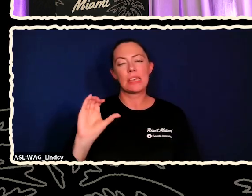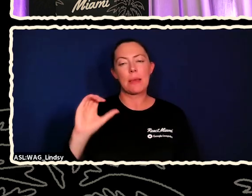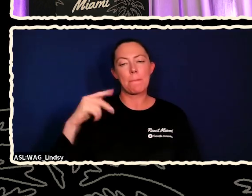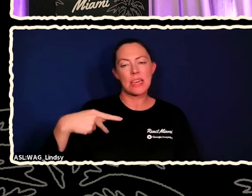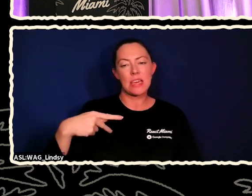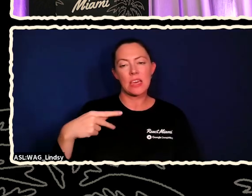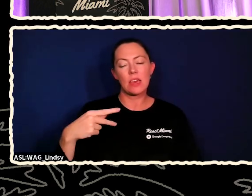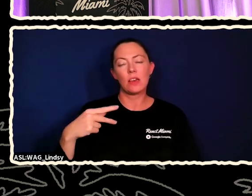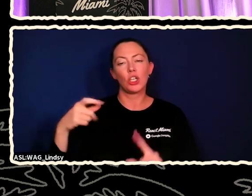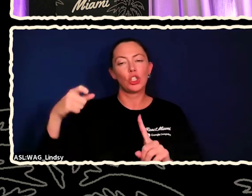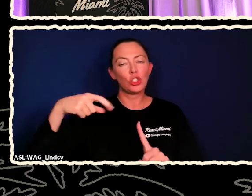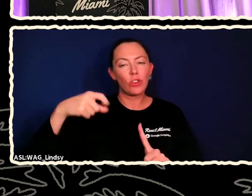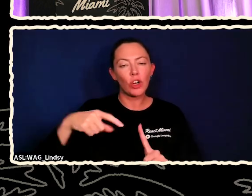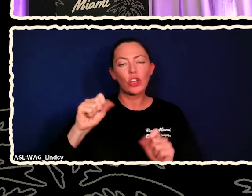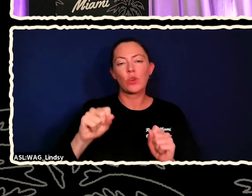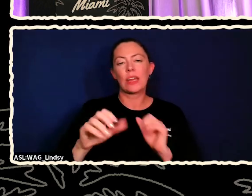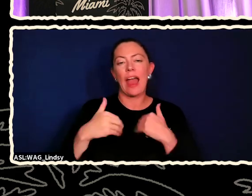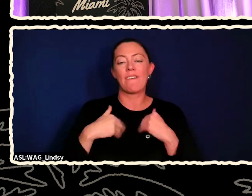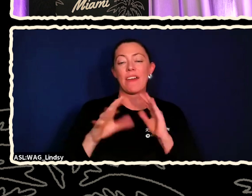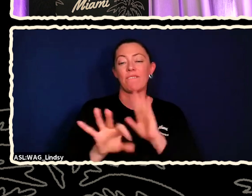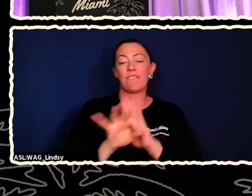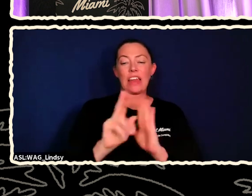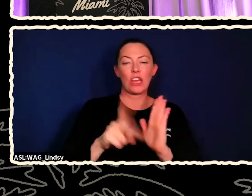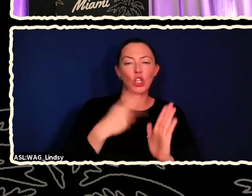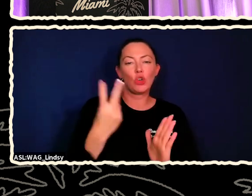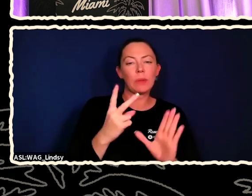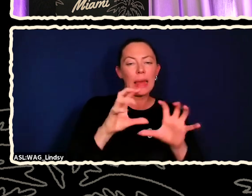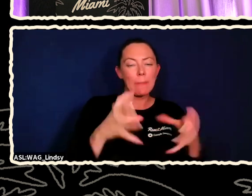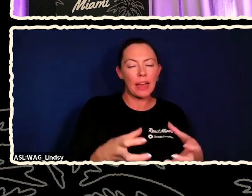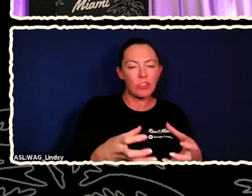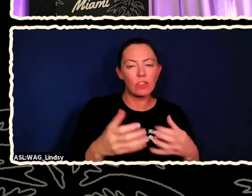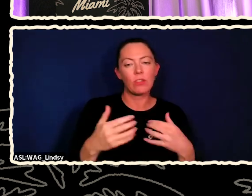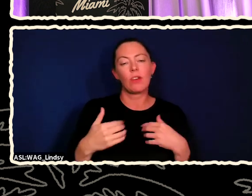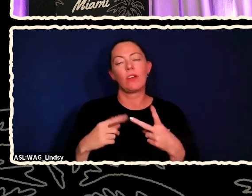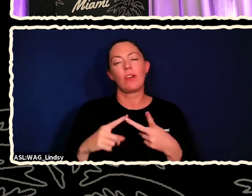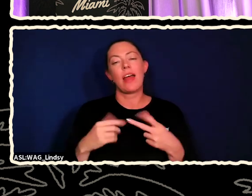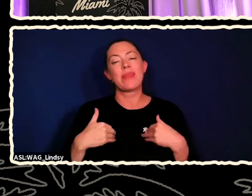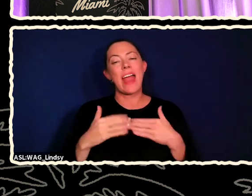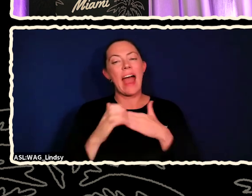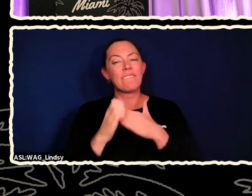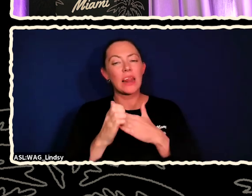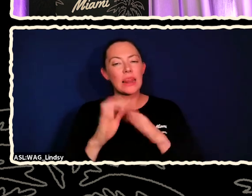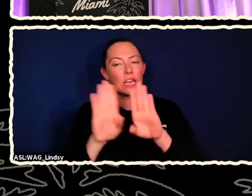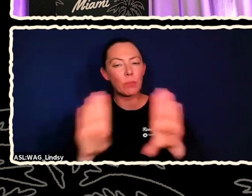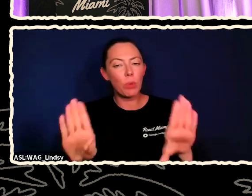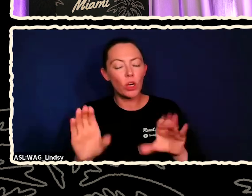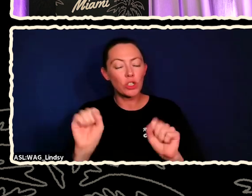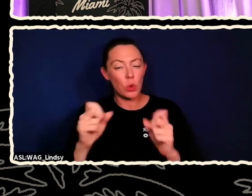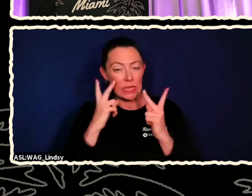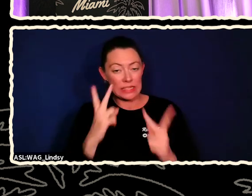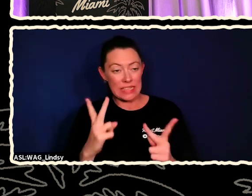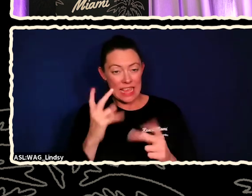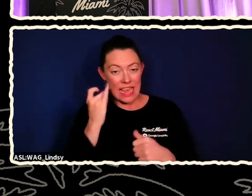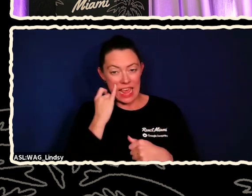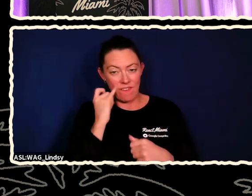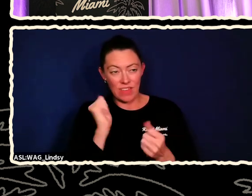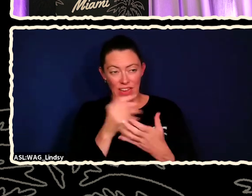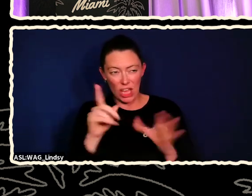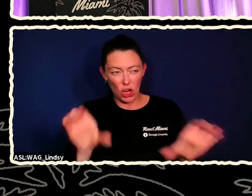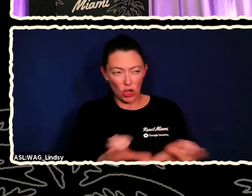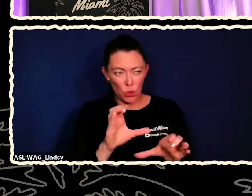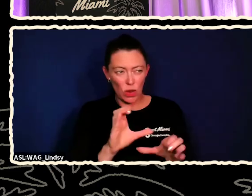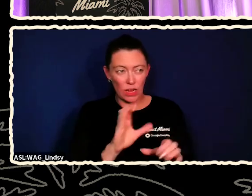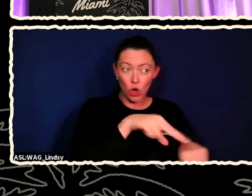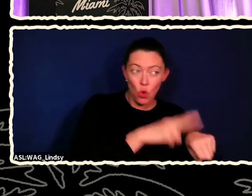find the duplicate packages. There's a leaderboard so that you can see if any of the things that you're doing are normal or weird. Sometimes people ask